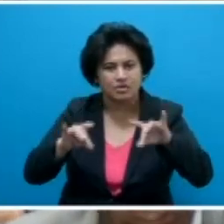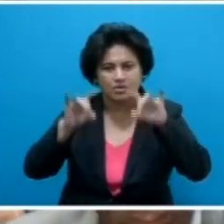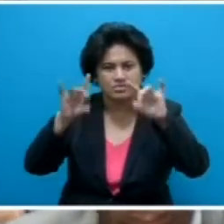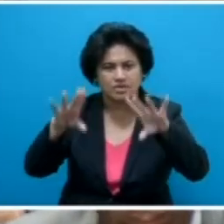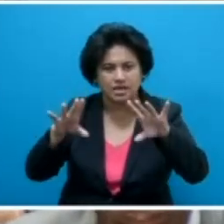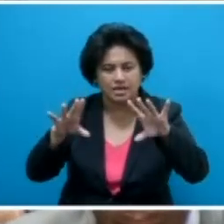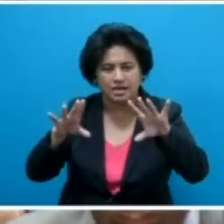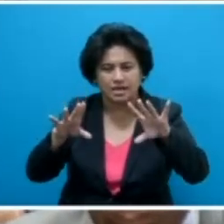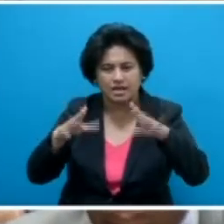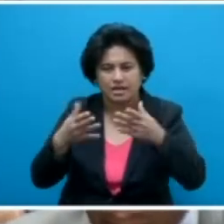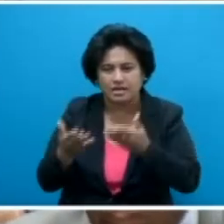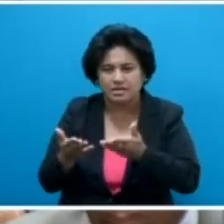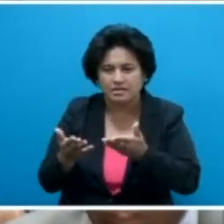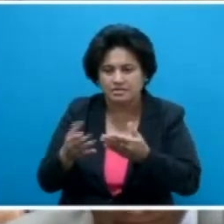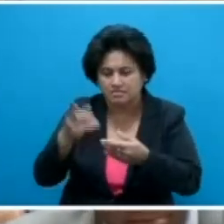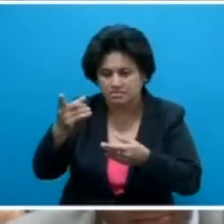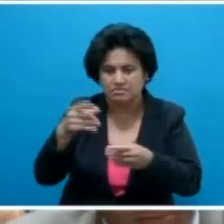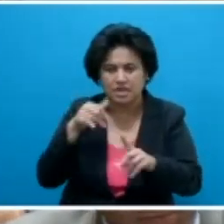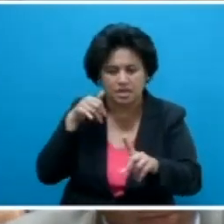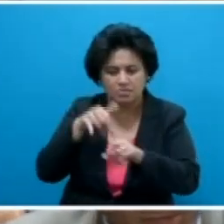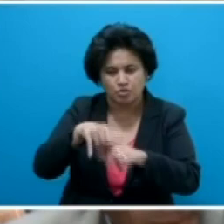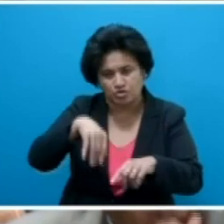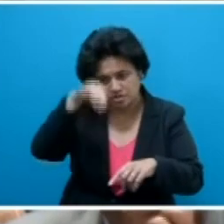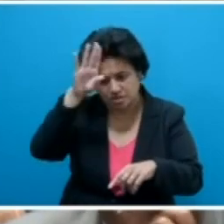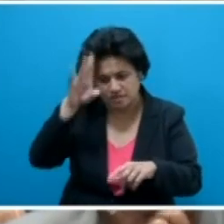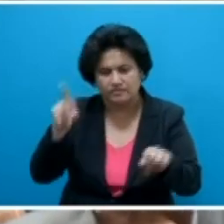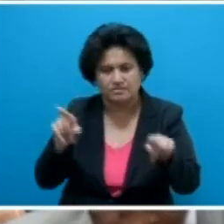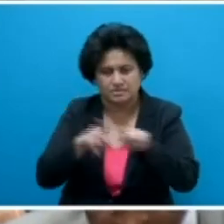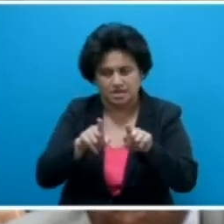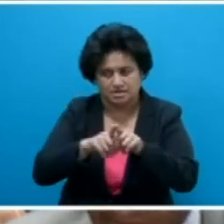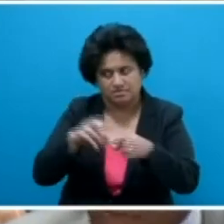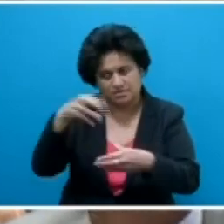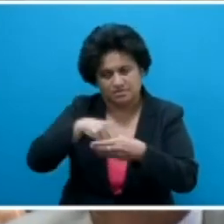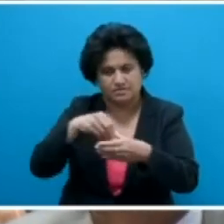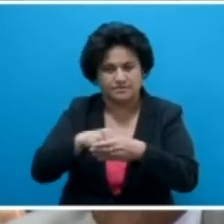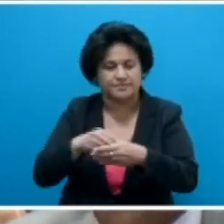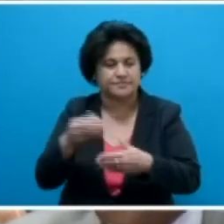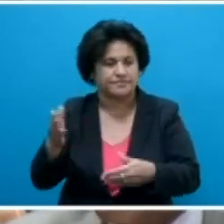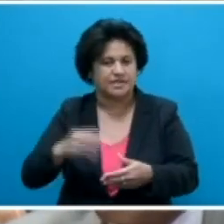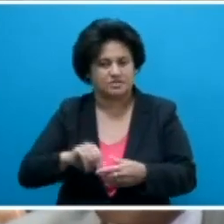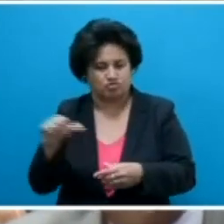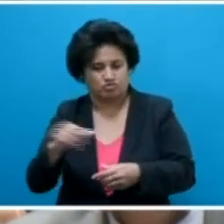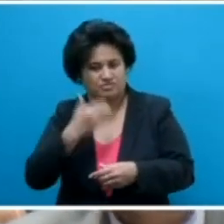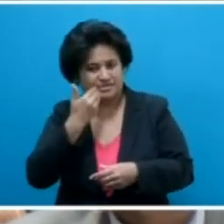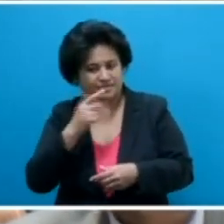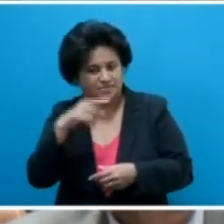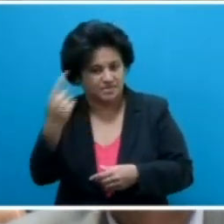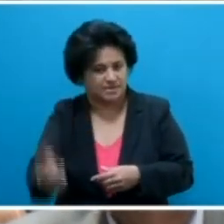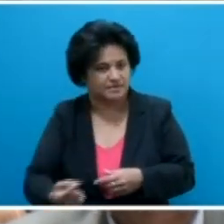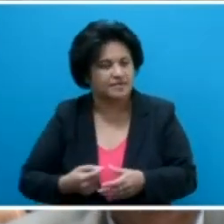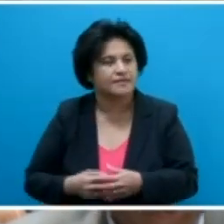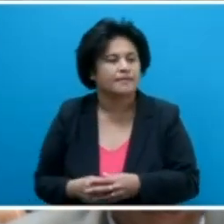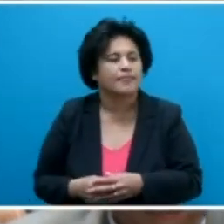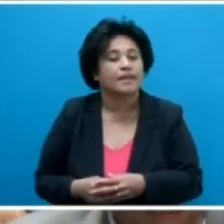importantly, do not add value to Fiji's progress as a nation. In conclusion, Honourable